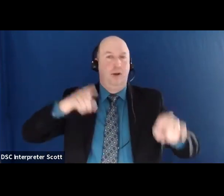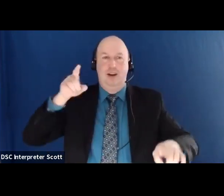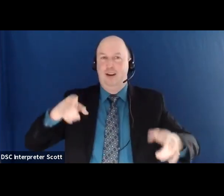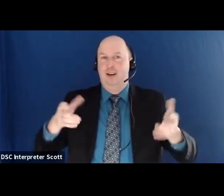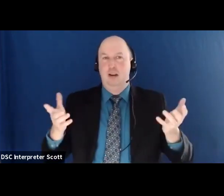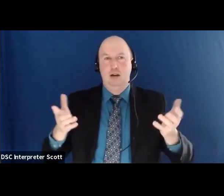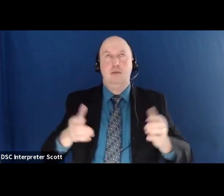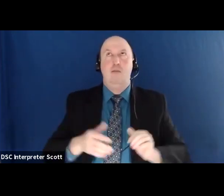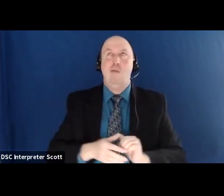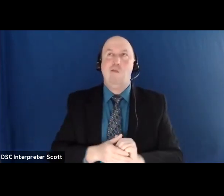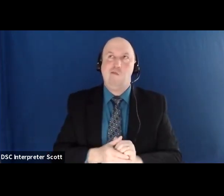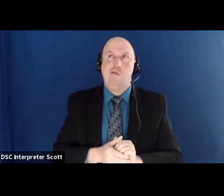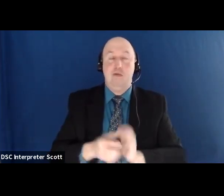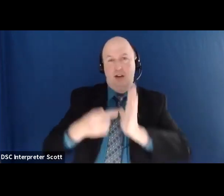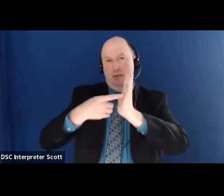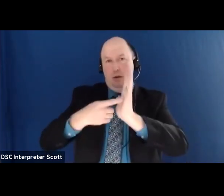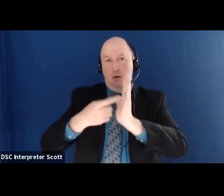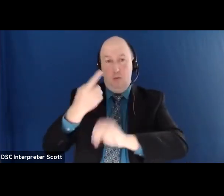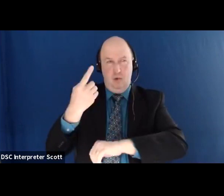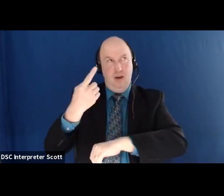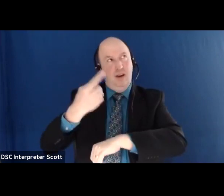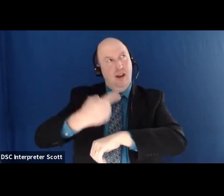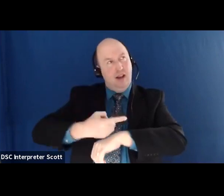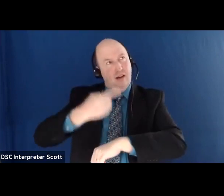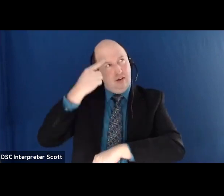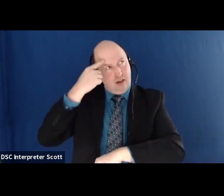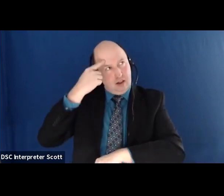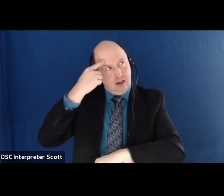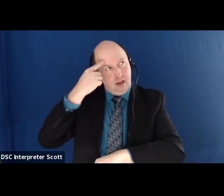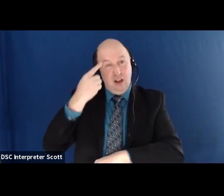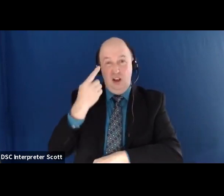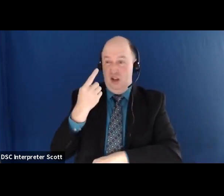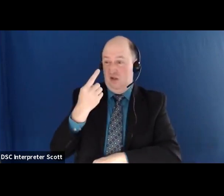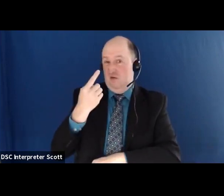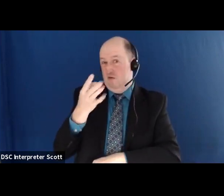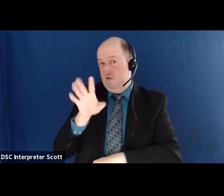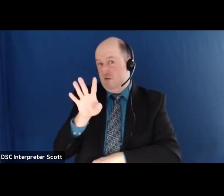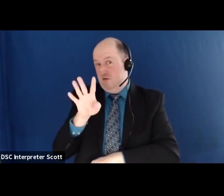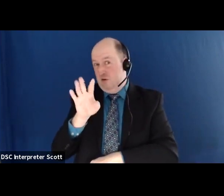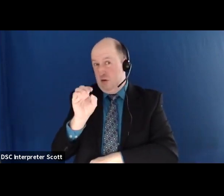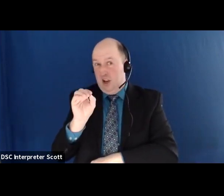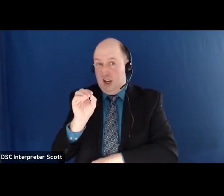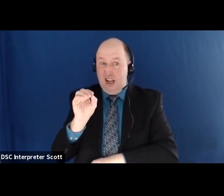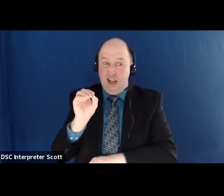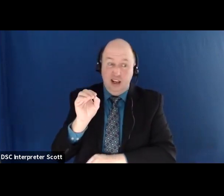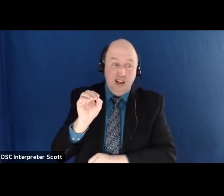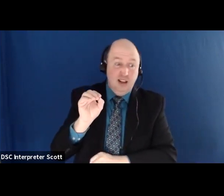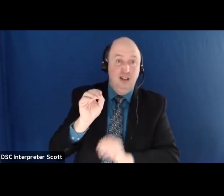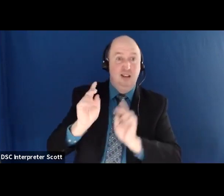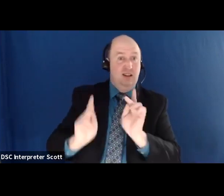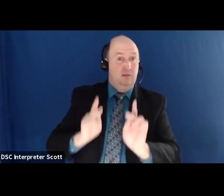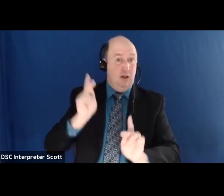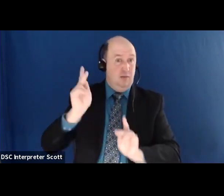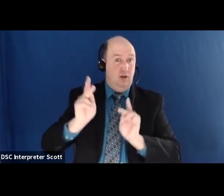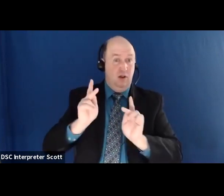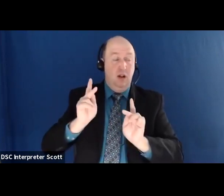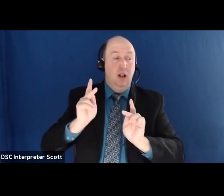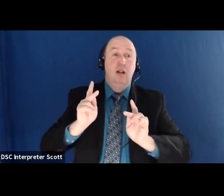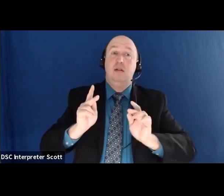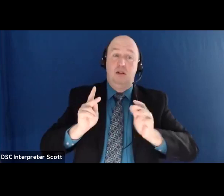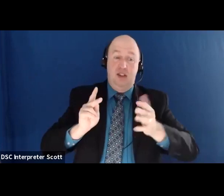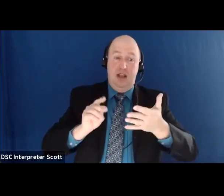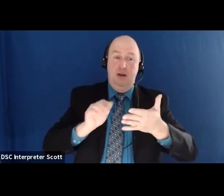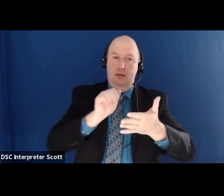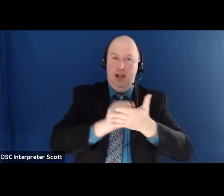think one of the days we had, I think 40 plus individuals that we've had to, again, take off the